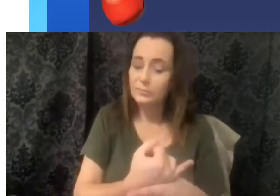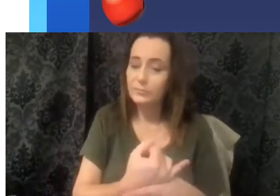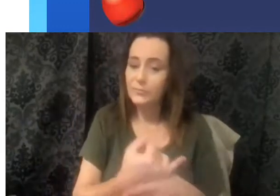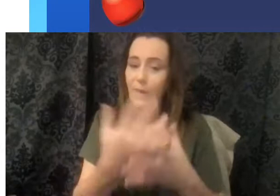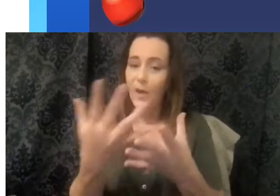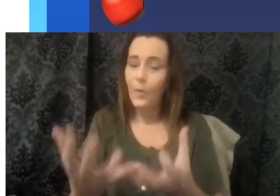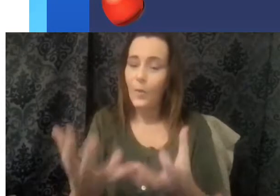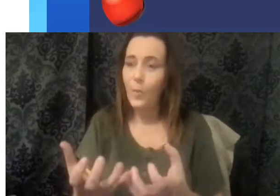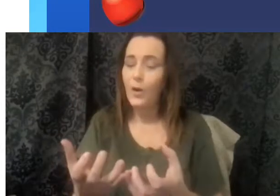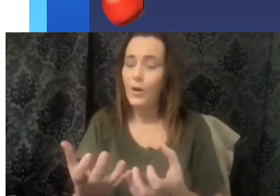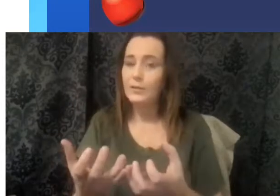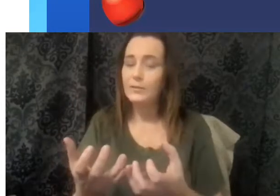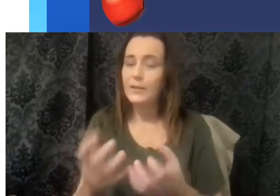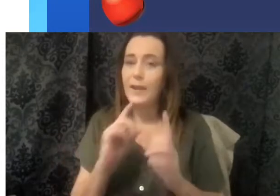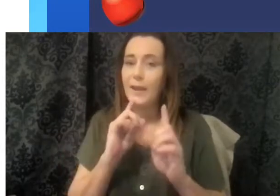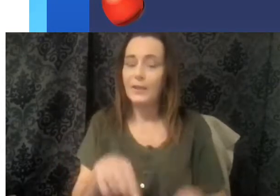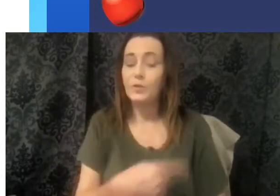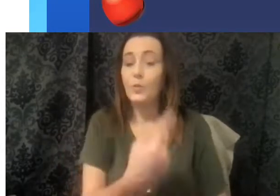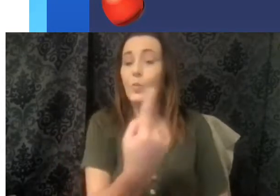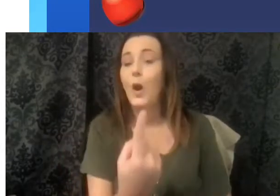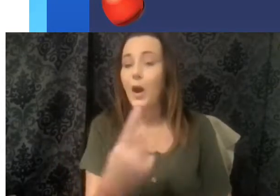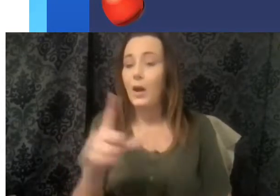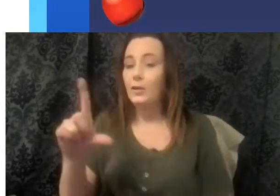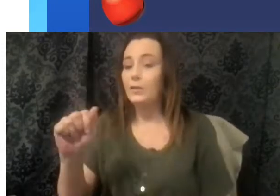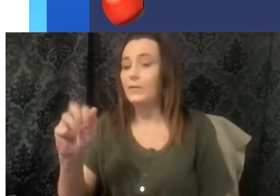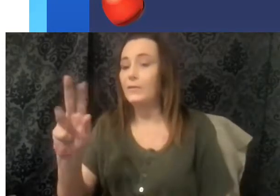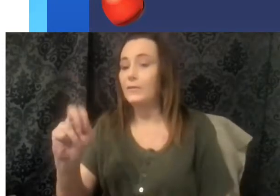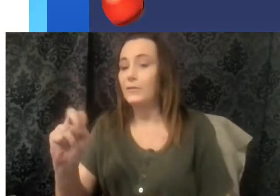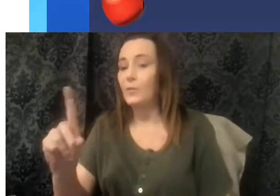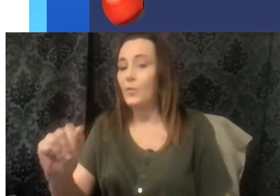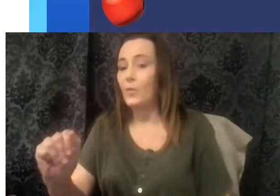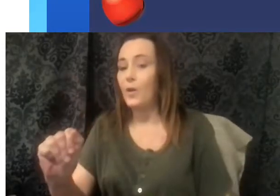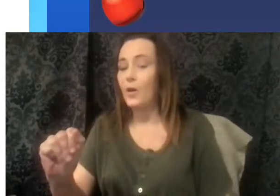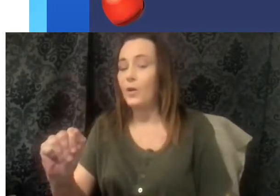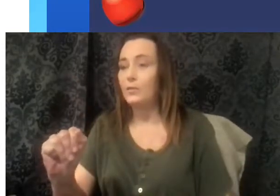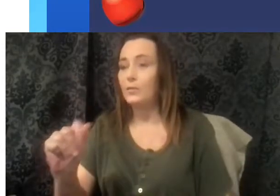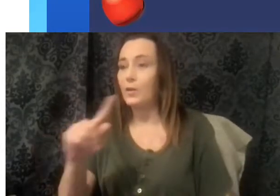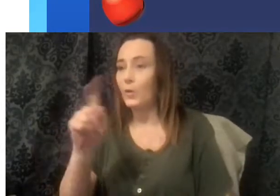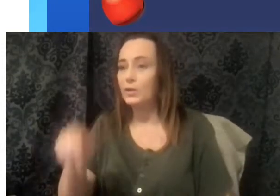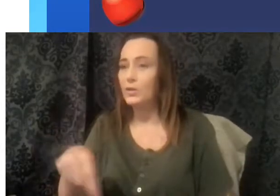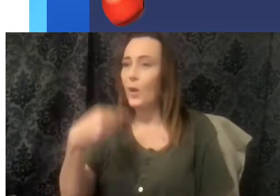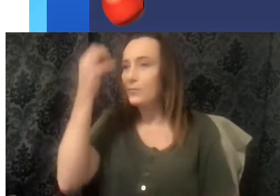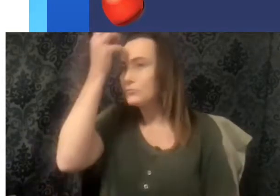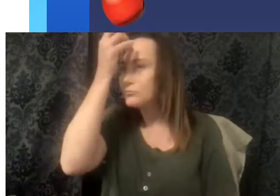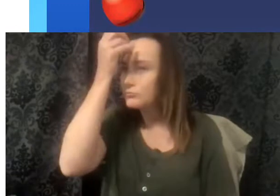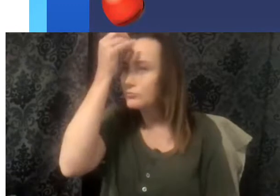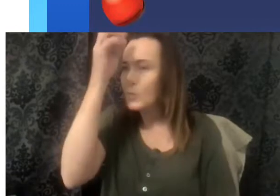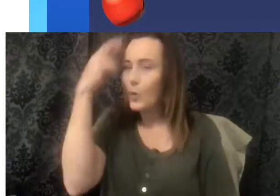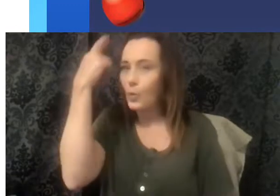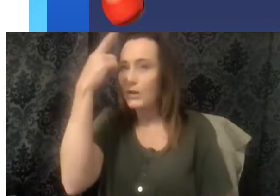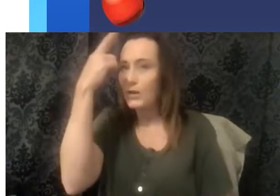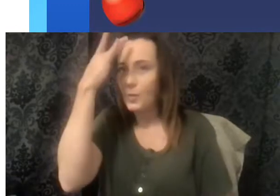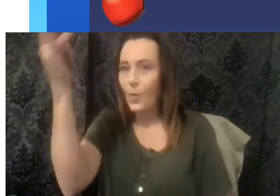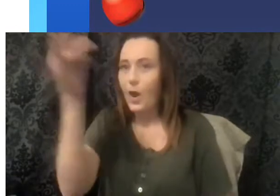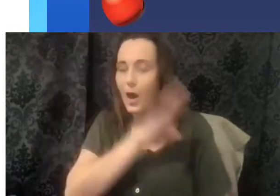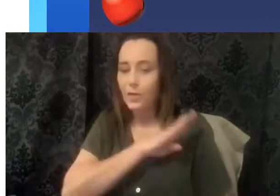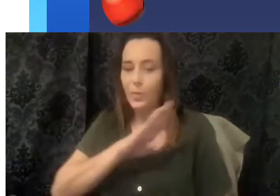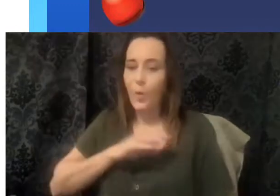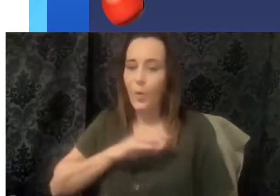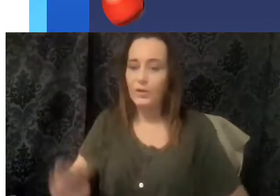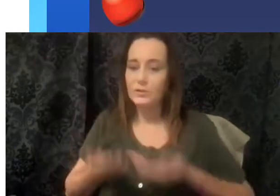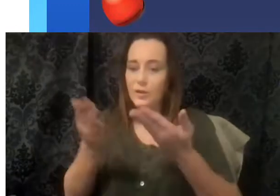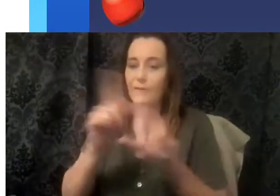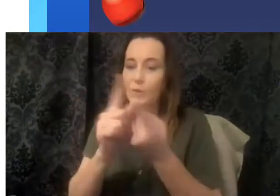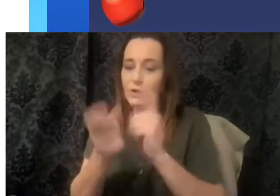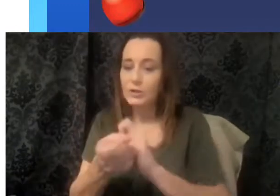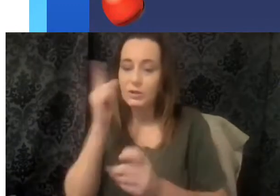one of LaWanda's questions. Okay, the philosophical reason why the board is offering a change to the